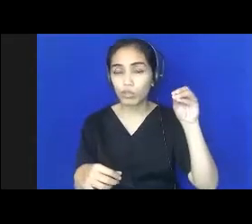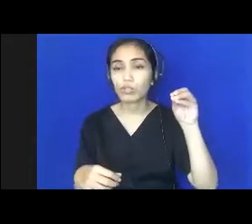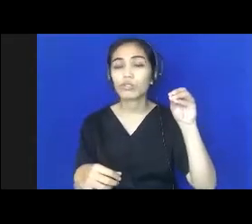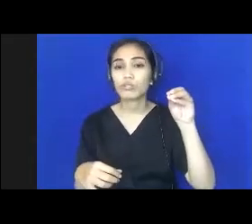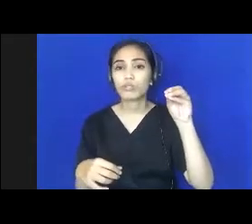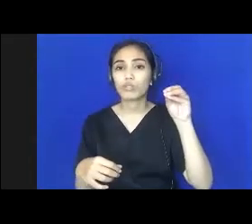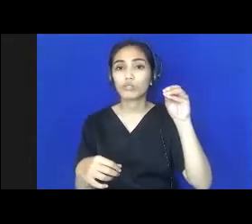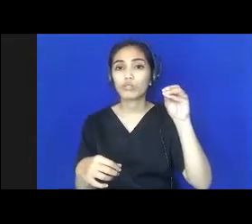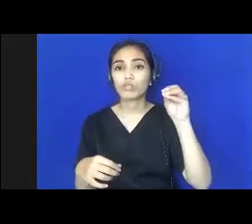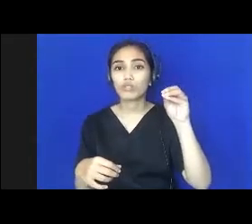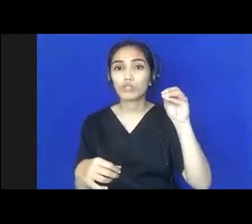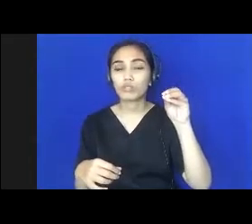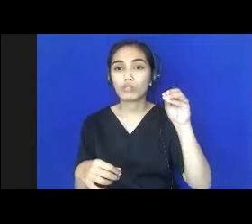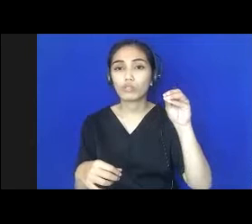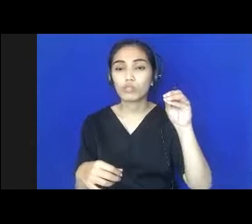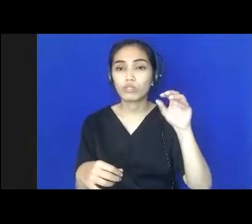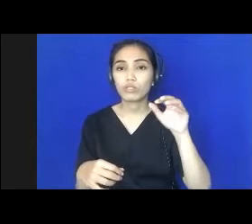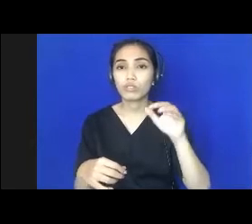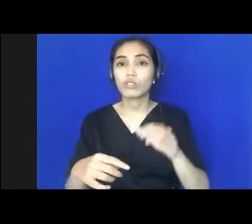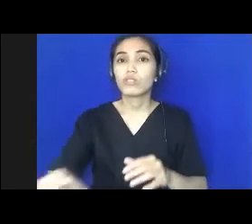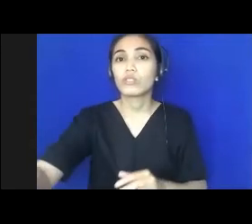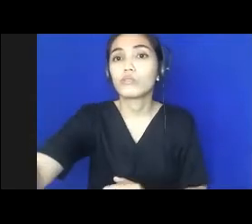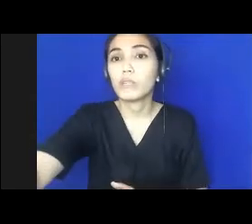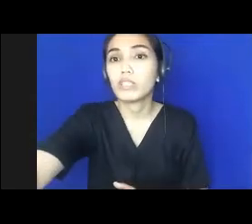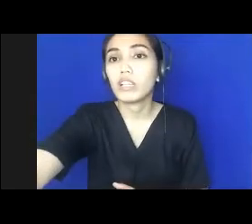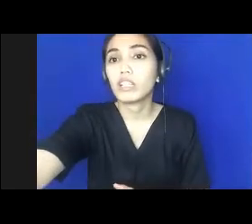5,859 high schools. Next slide, please.